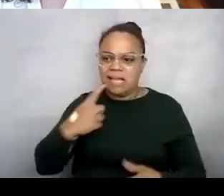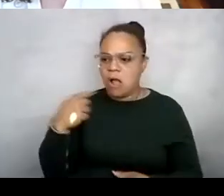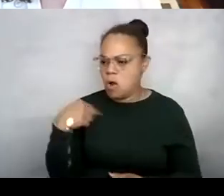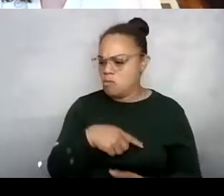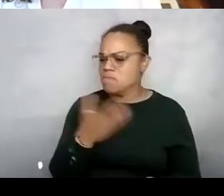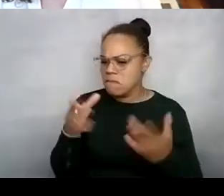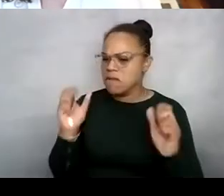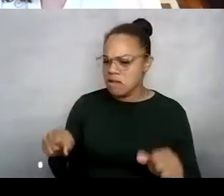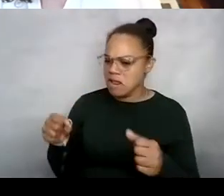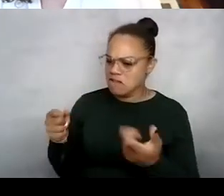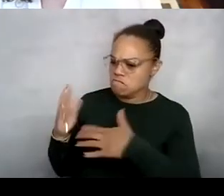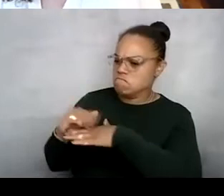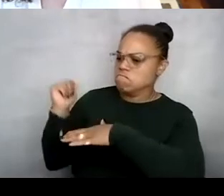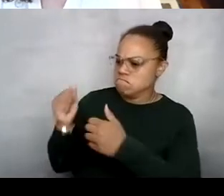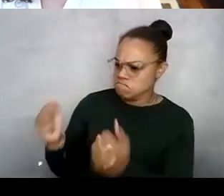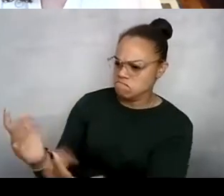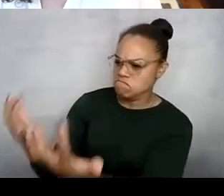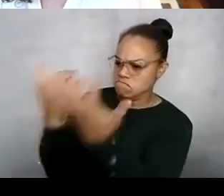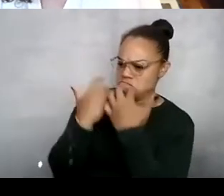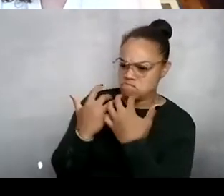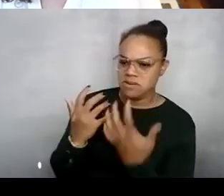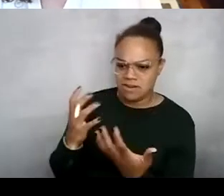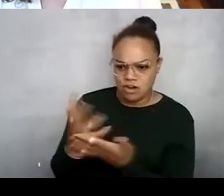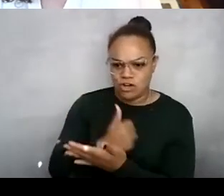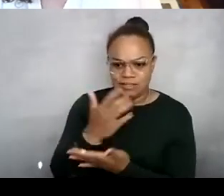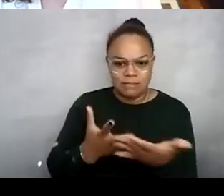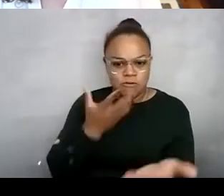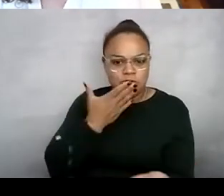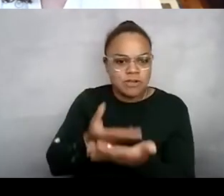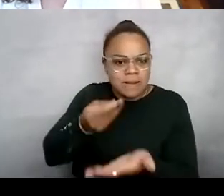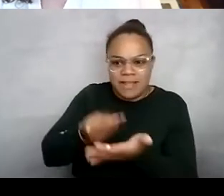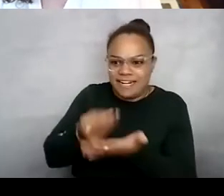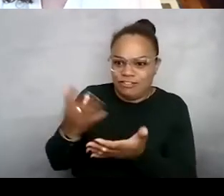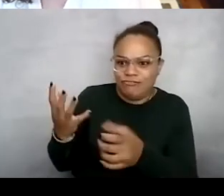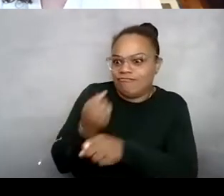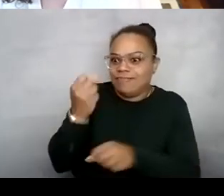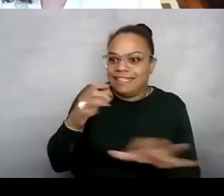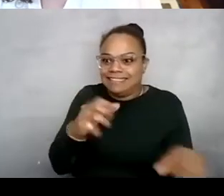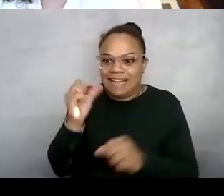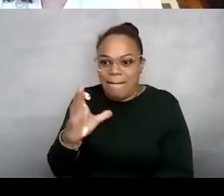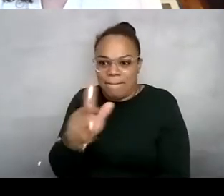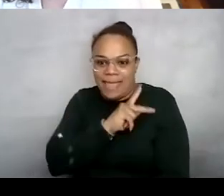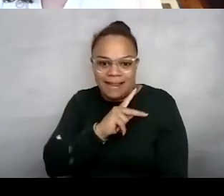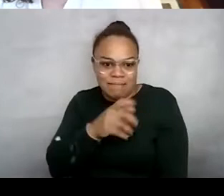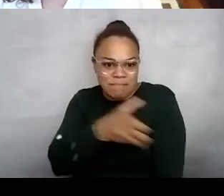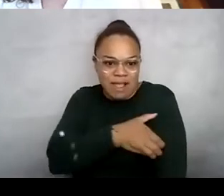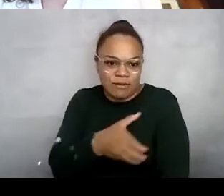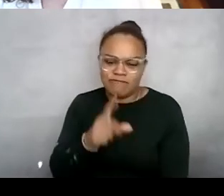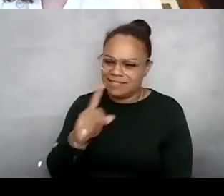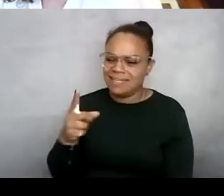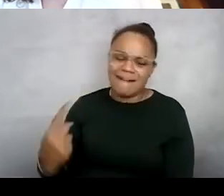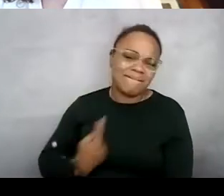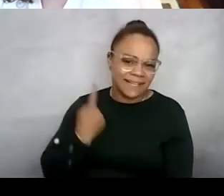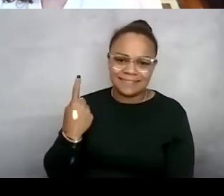base and make some good money off this to win back power. And it's offensive, it's disgusting, and it